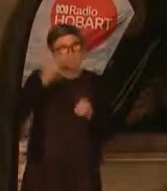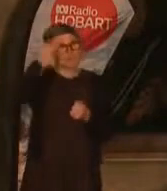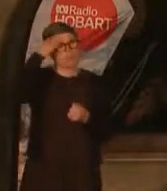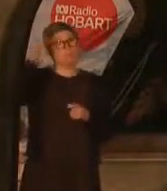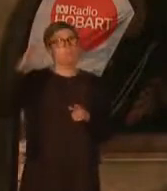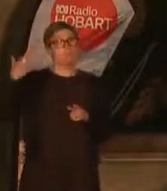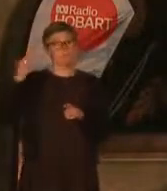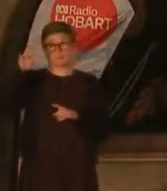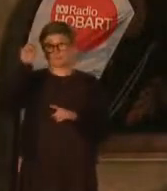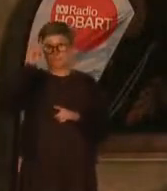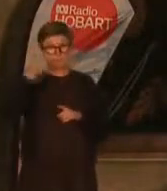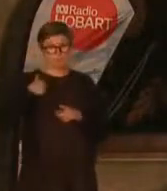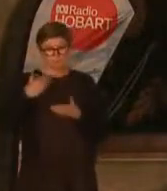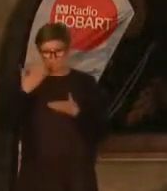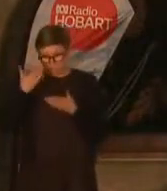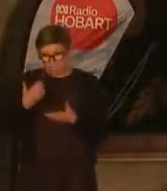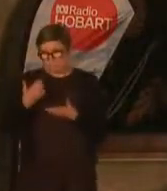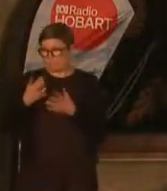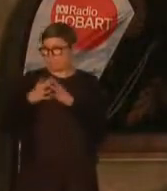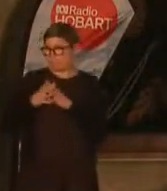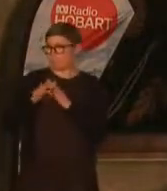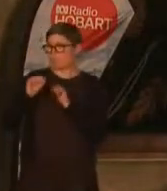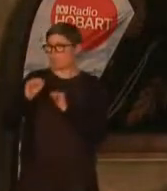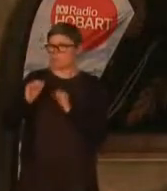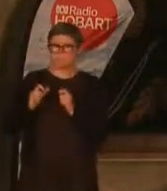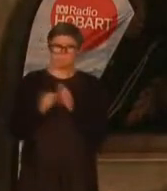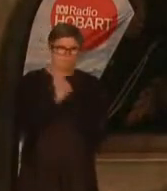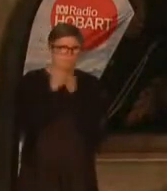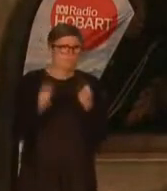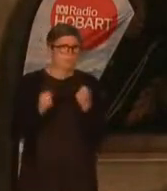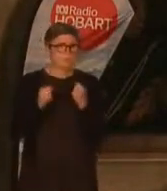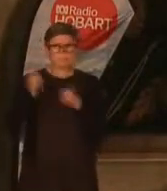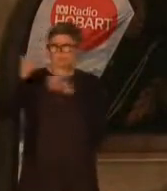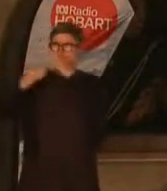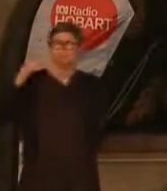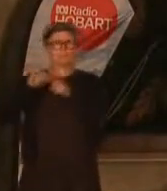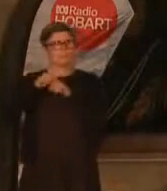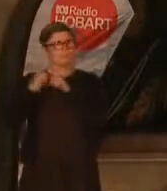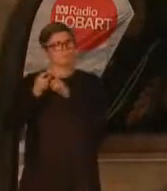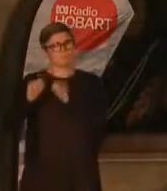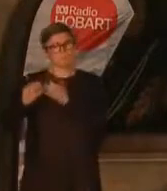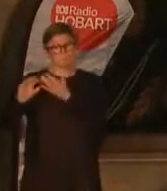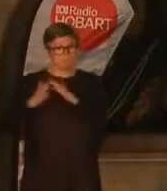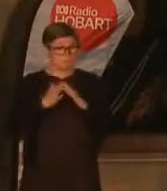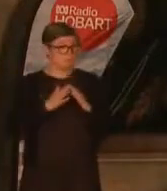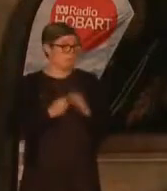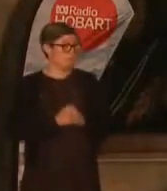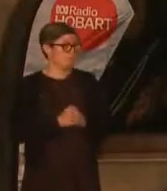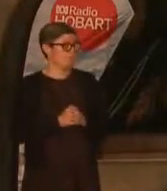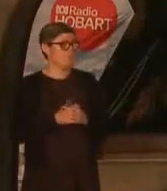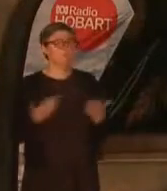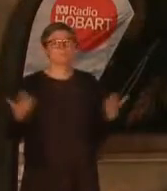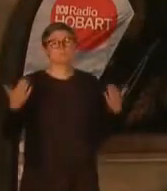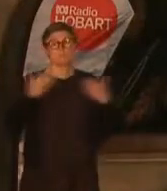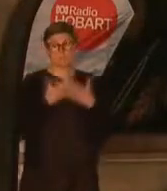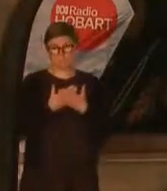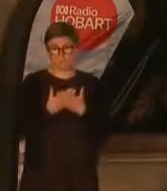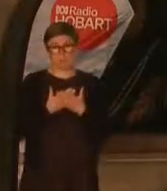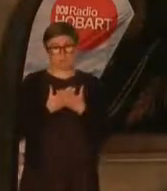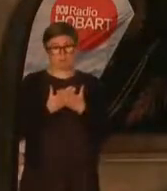and value the history, culture and strength of the Tasmanian Aboriginal community. And tonight is very, very